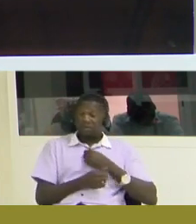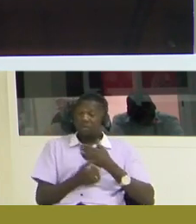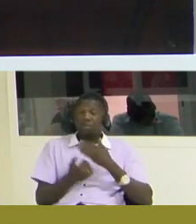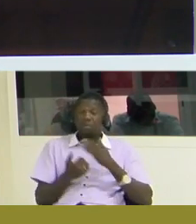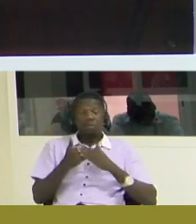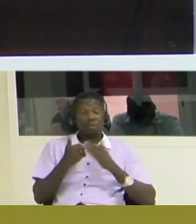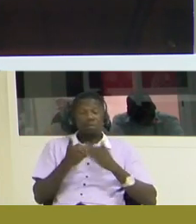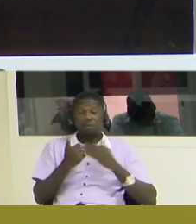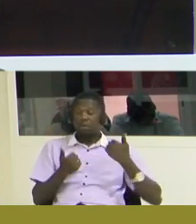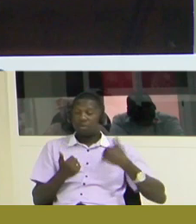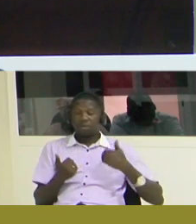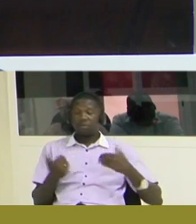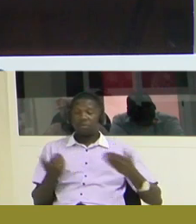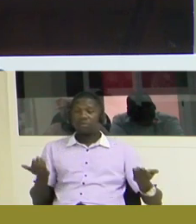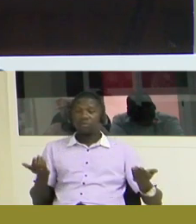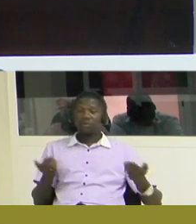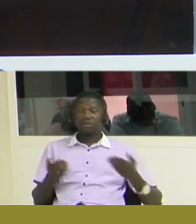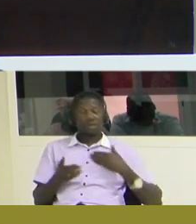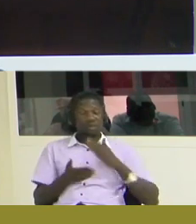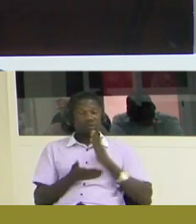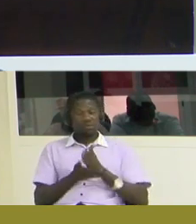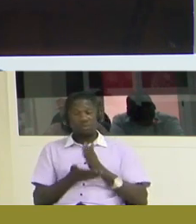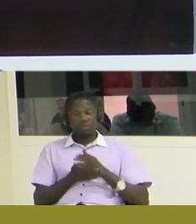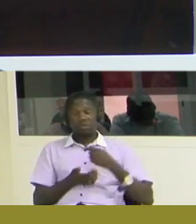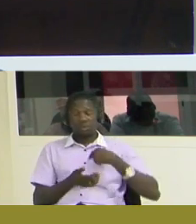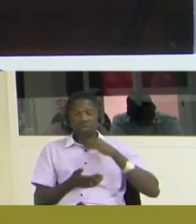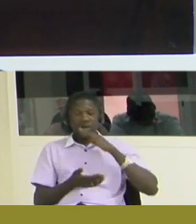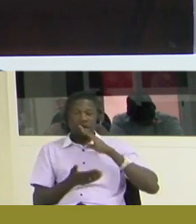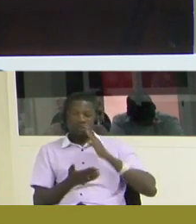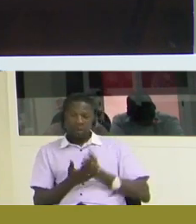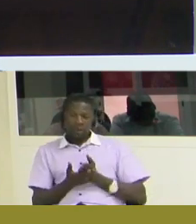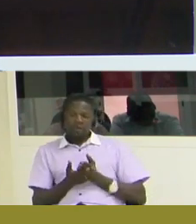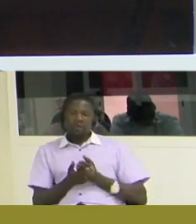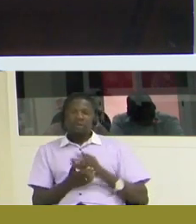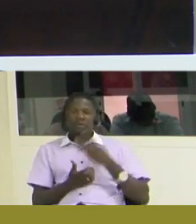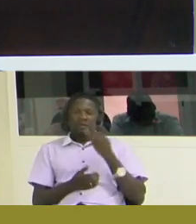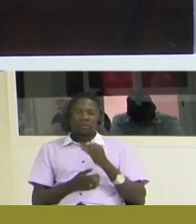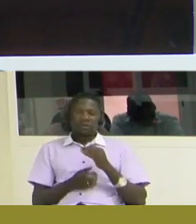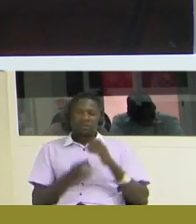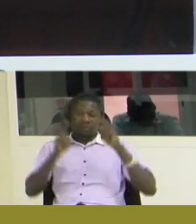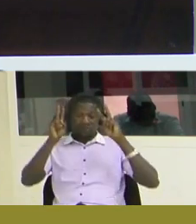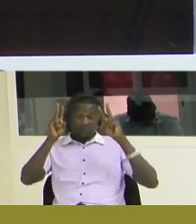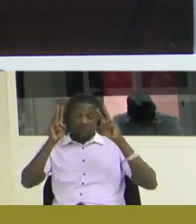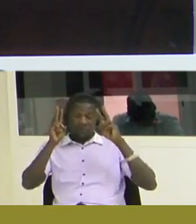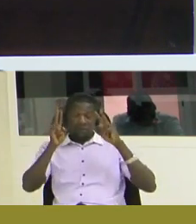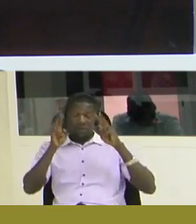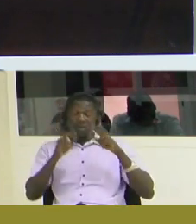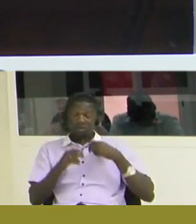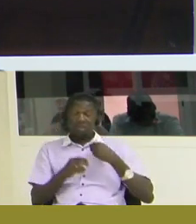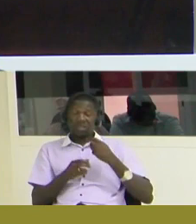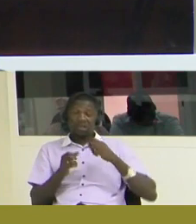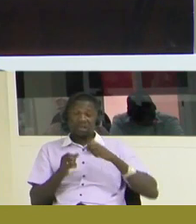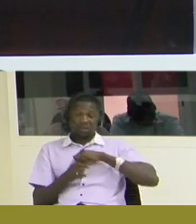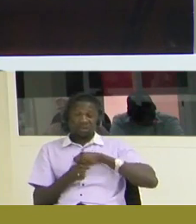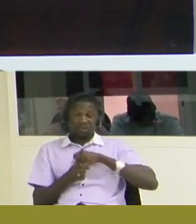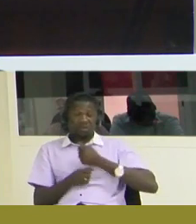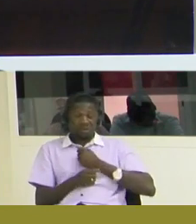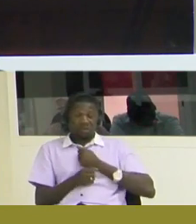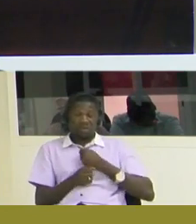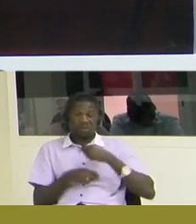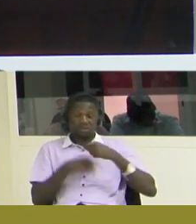people and frankly I believe even yeah Jaime was terror was was terrified of him